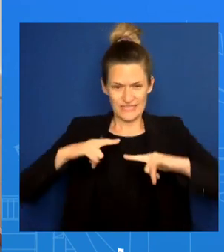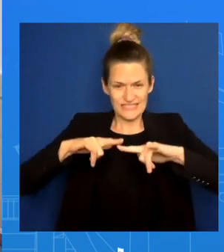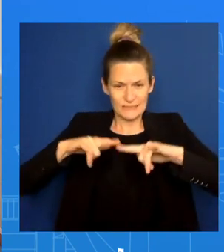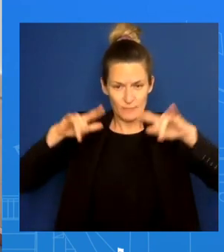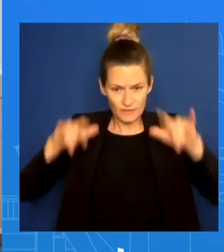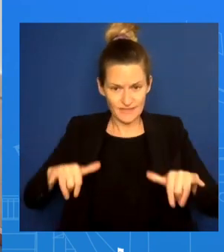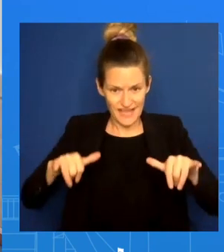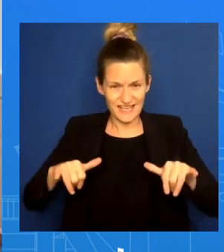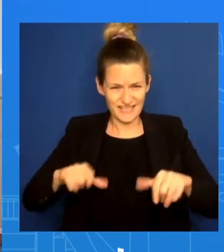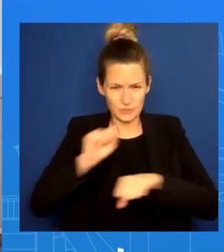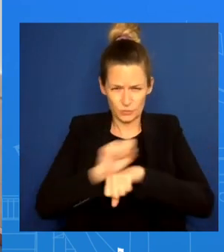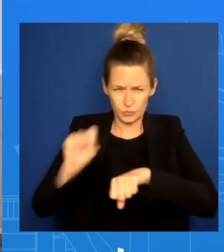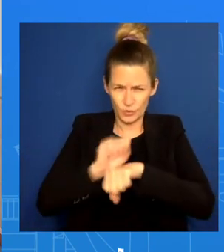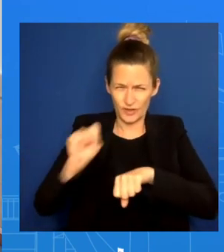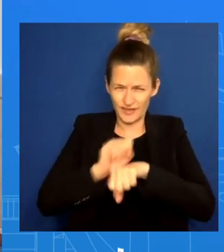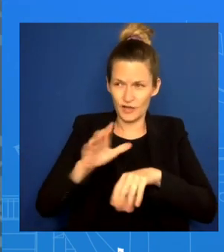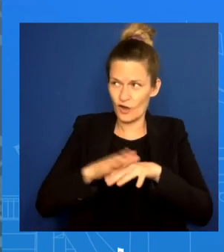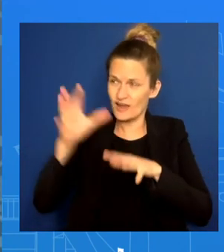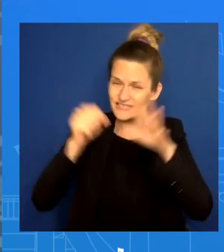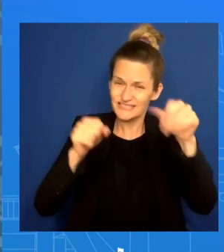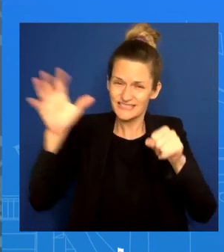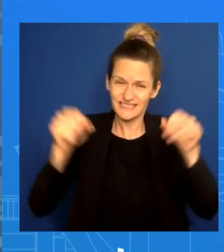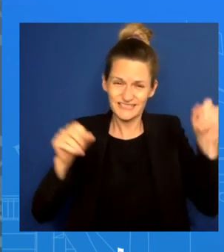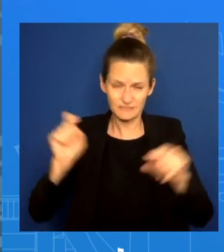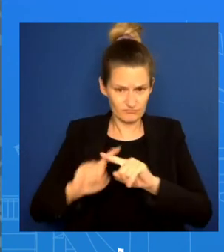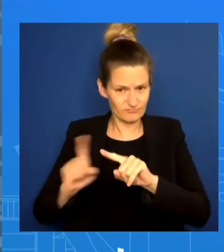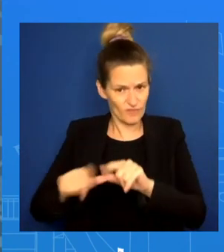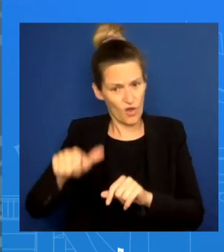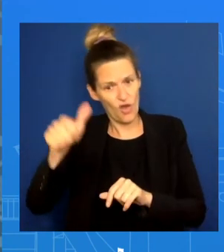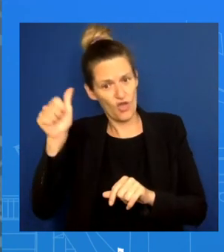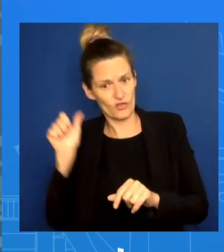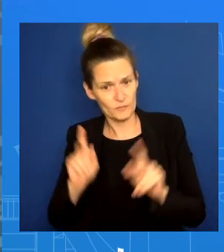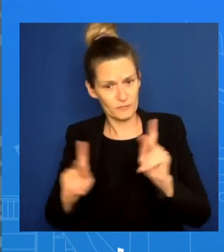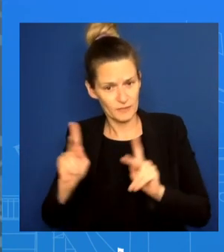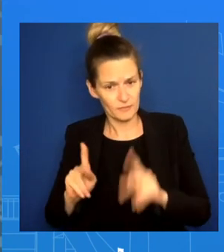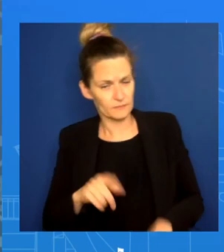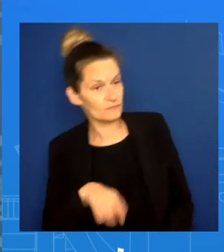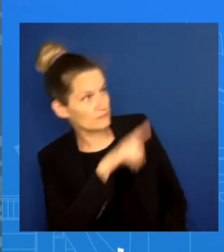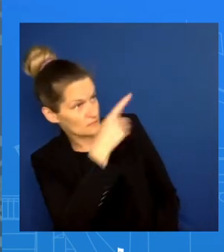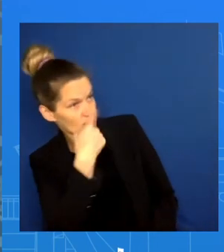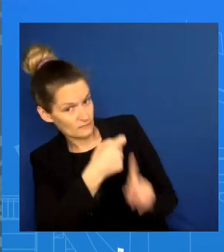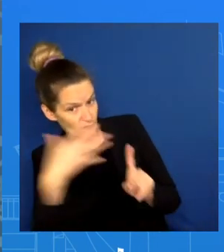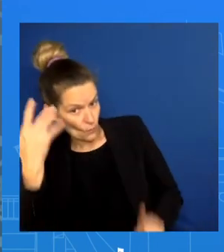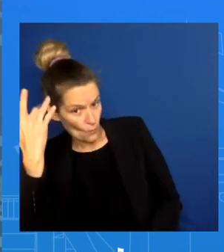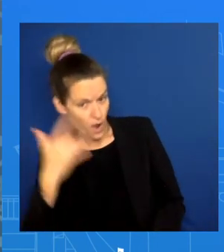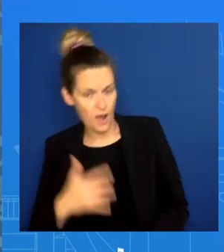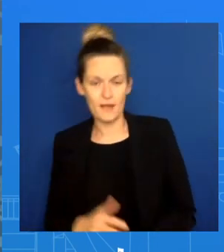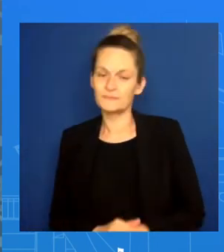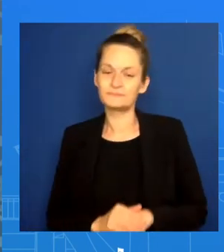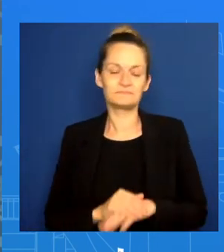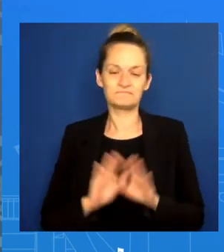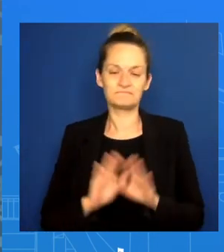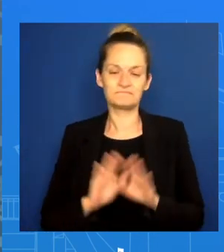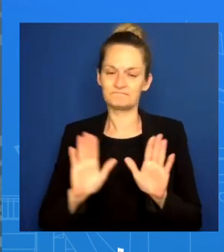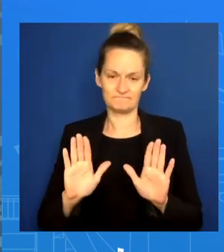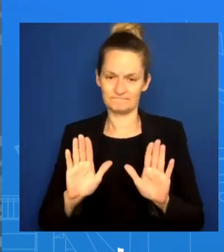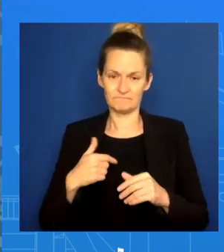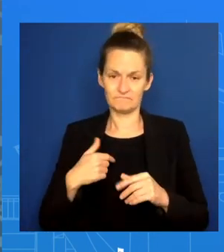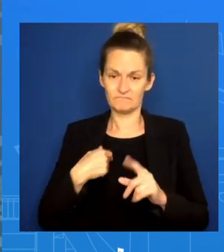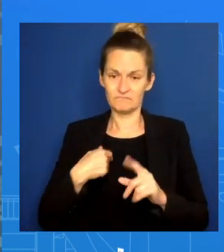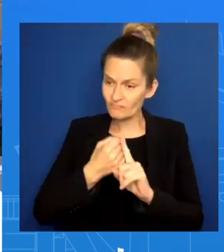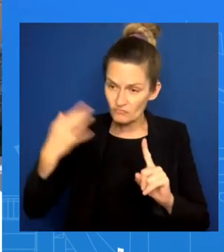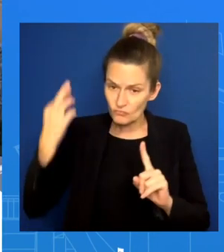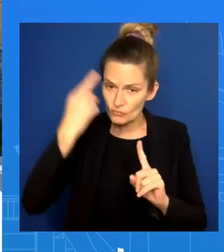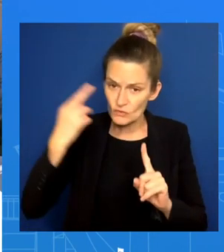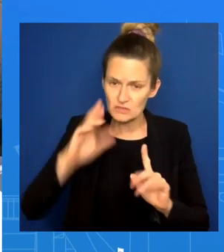not a part of this one? I think I'm just going to leave my comments where they are, Peter. Okay. Yeah. Is there a risk in announcing this deal